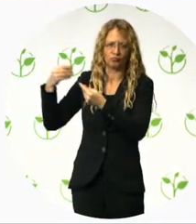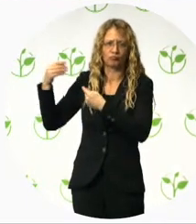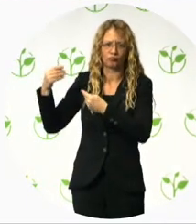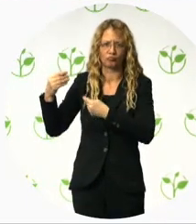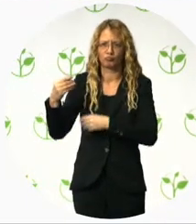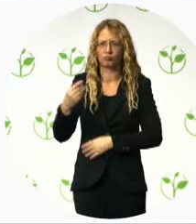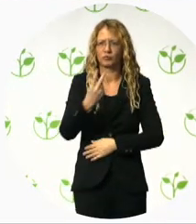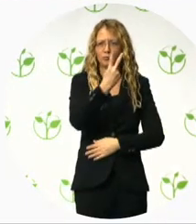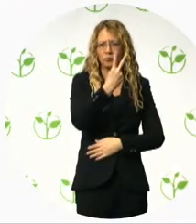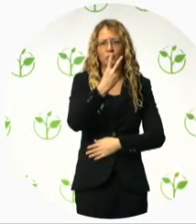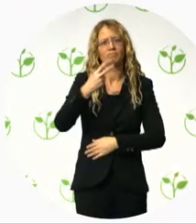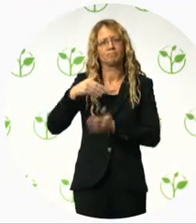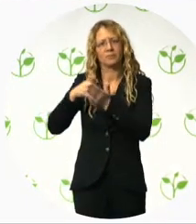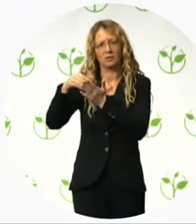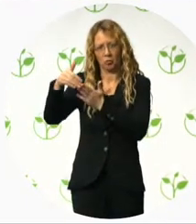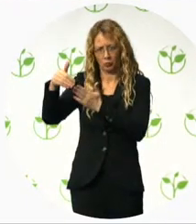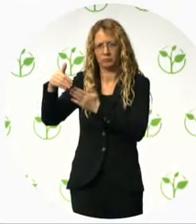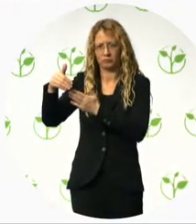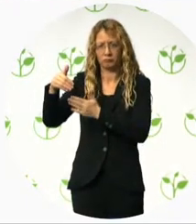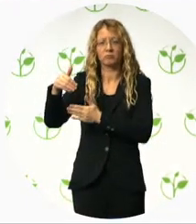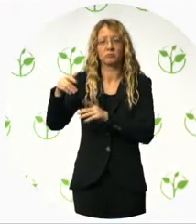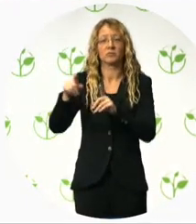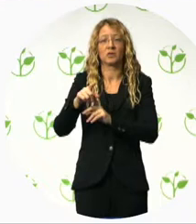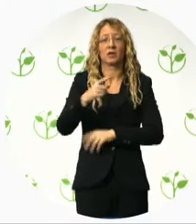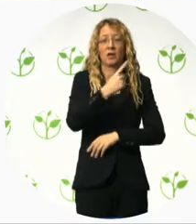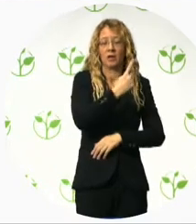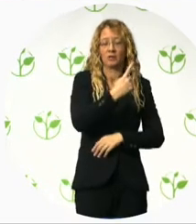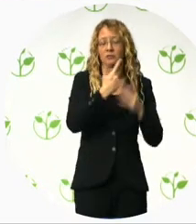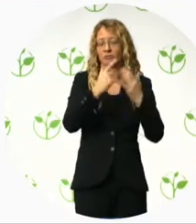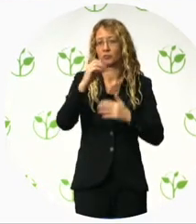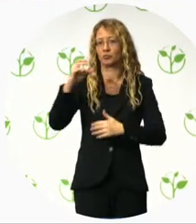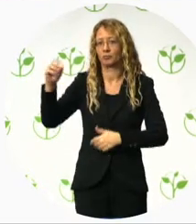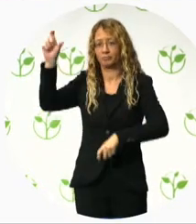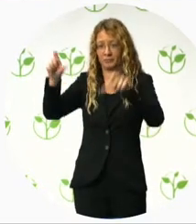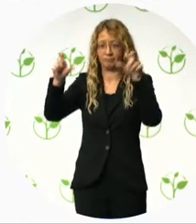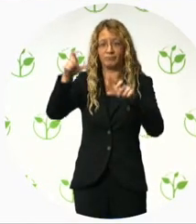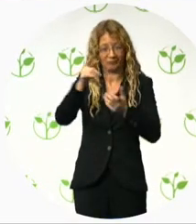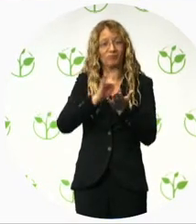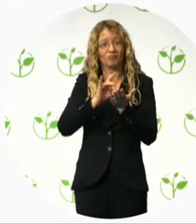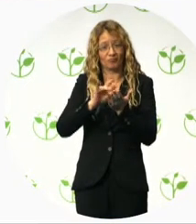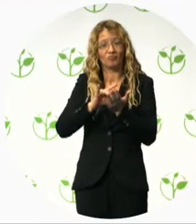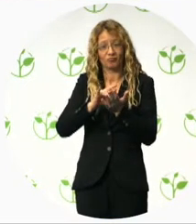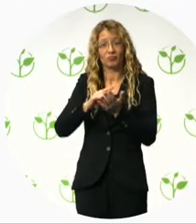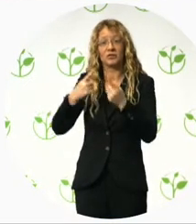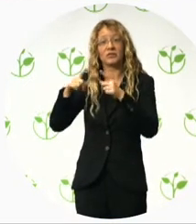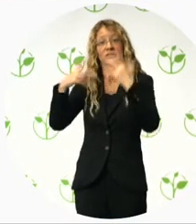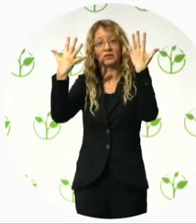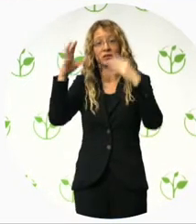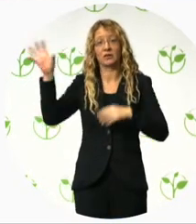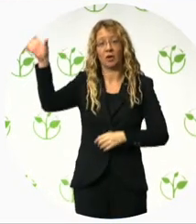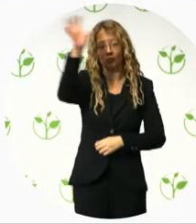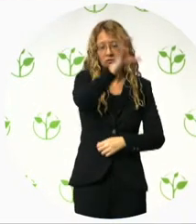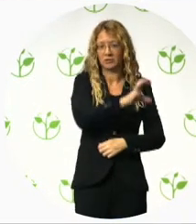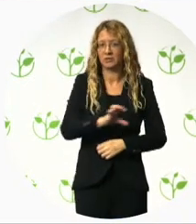today had an interesting meeting, and probably we will open in Austria and Germany. Germany is in yellow in the map. That means that we are planning to open. Now we'll